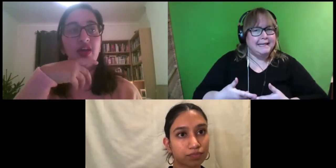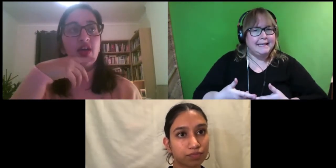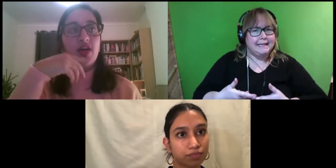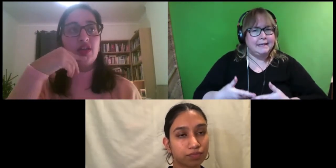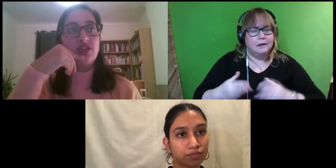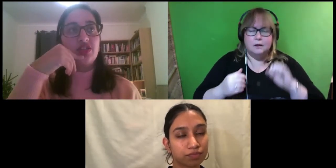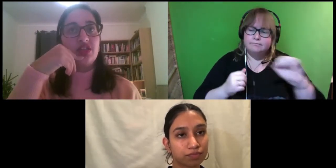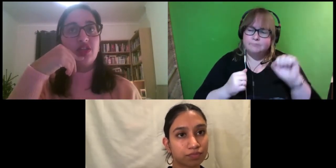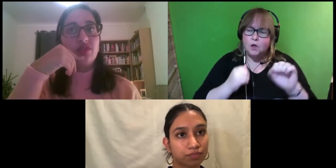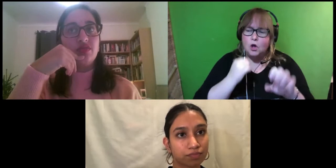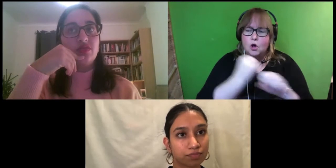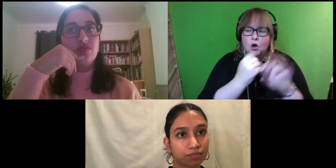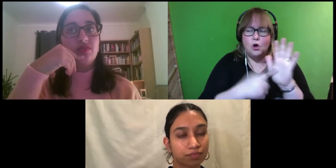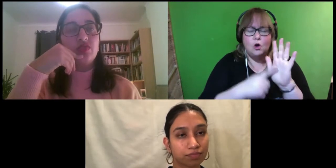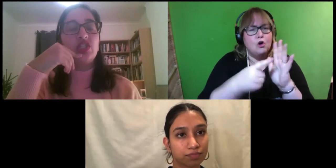was,